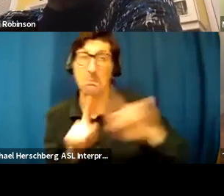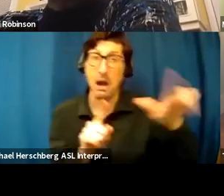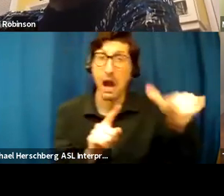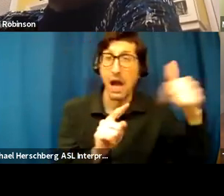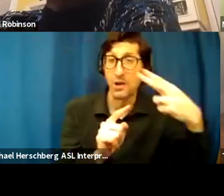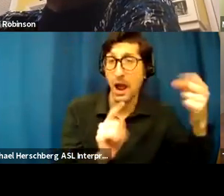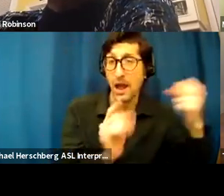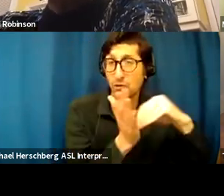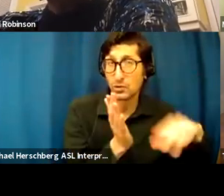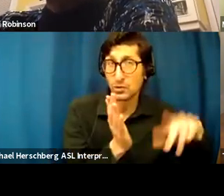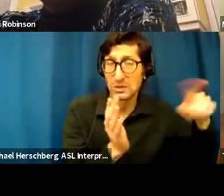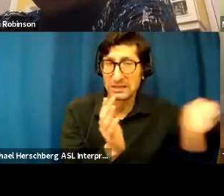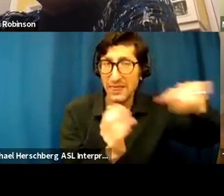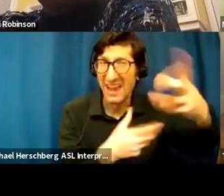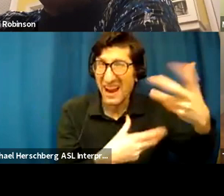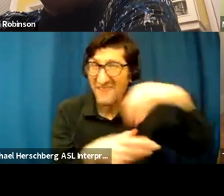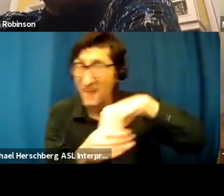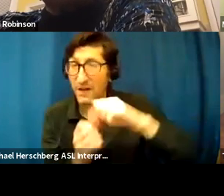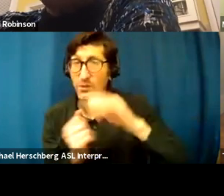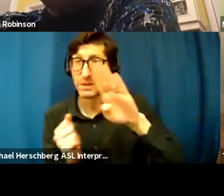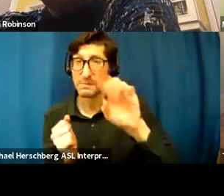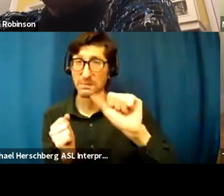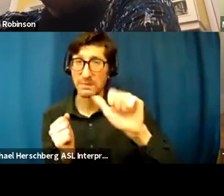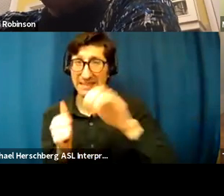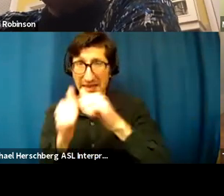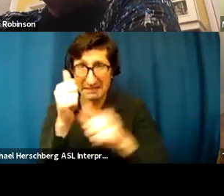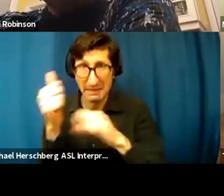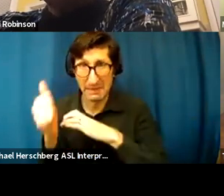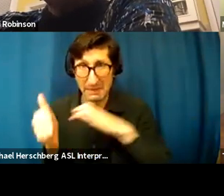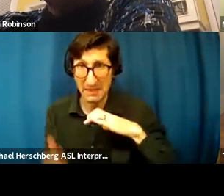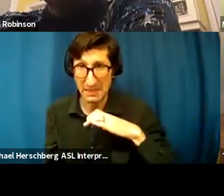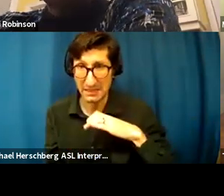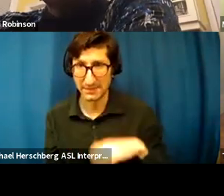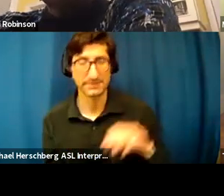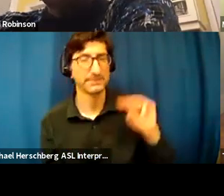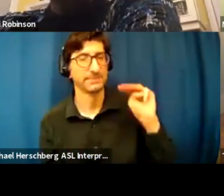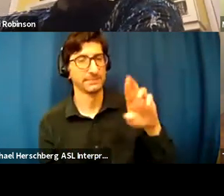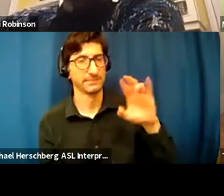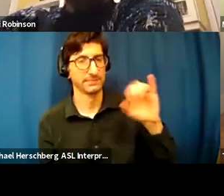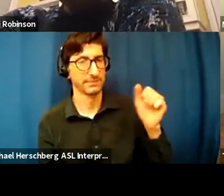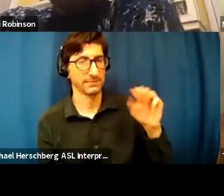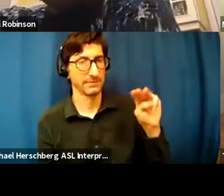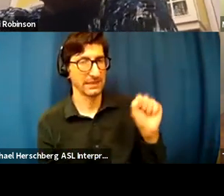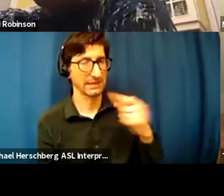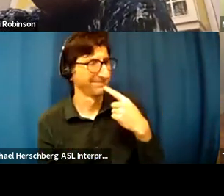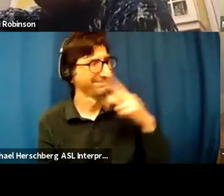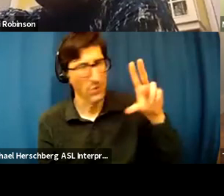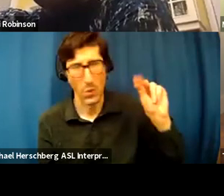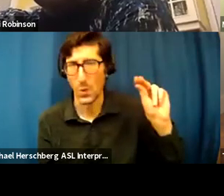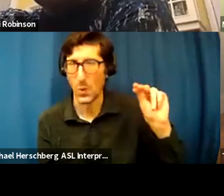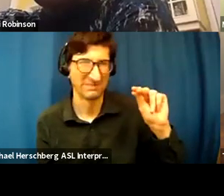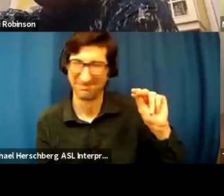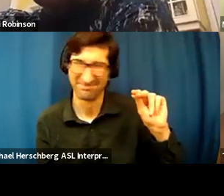they also part of BSAC subcommittees? No, the answer is no. Okay. So